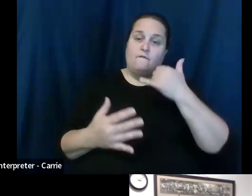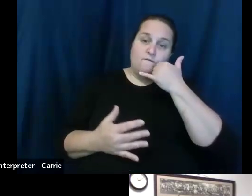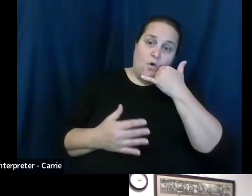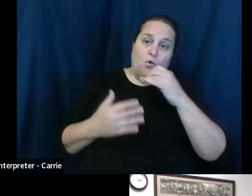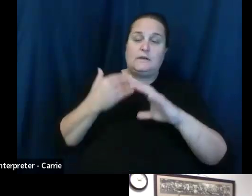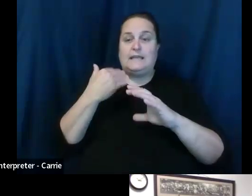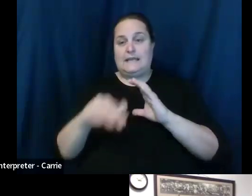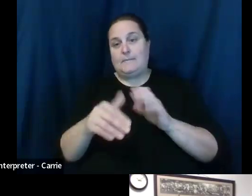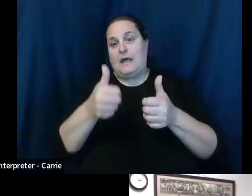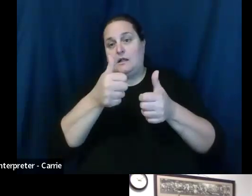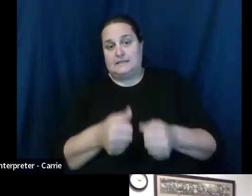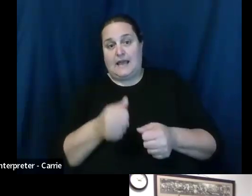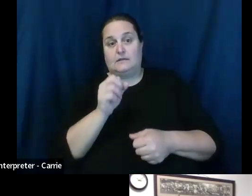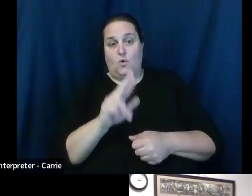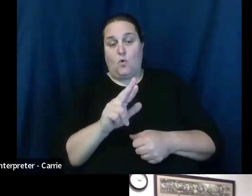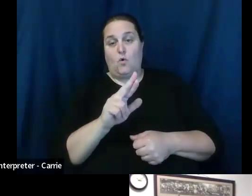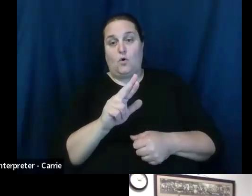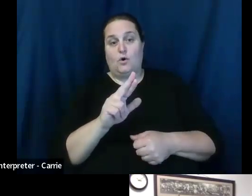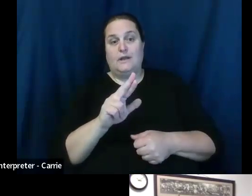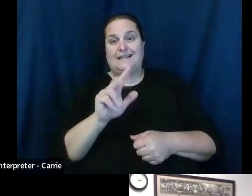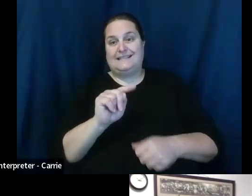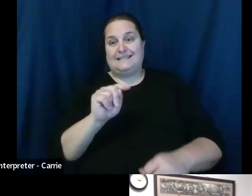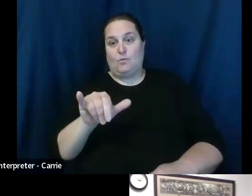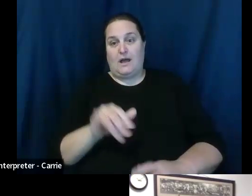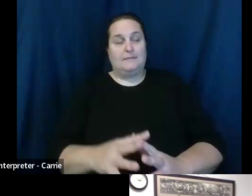email, text message, or teletypewriter?